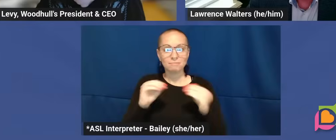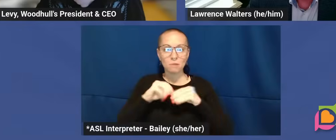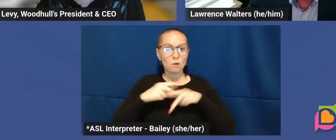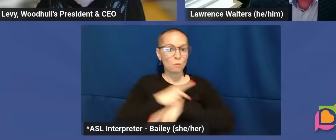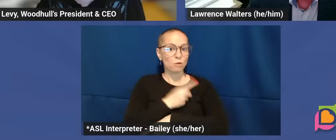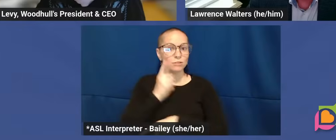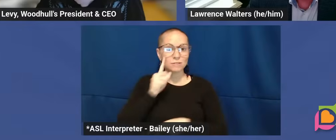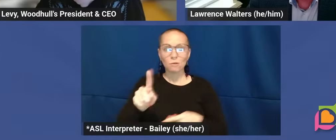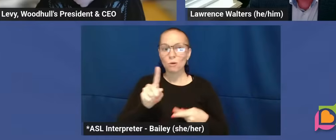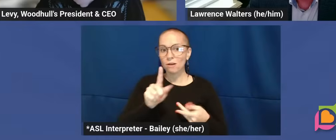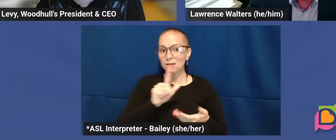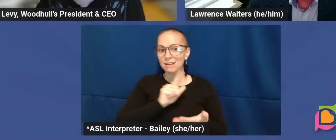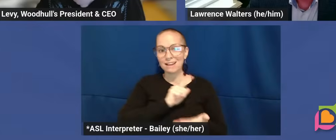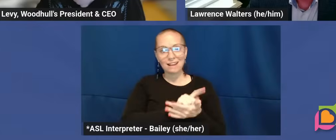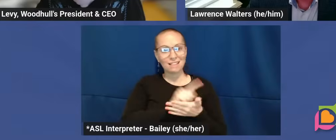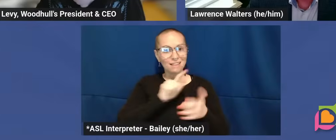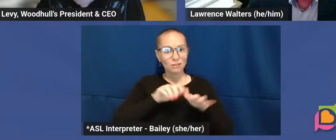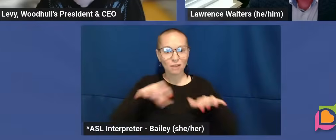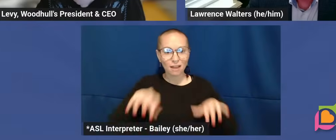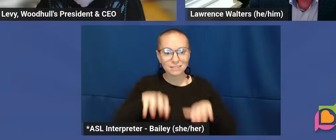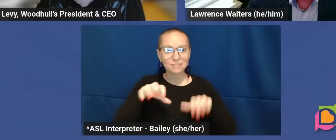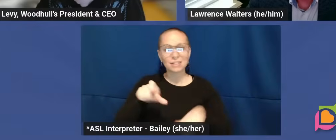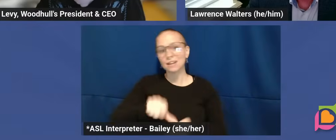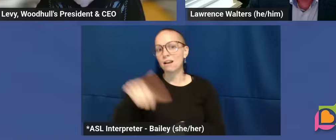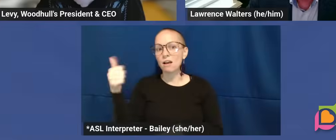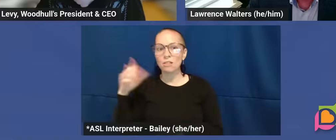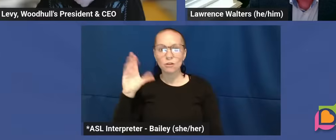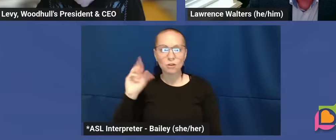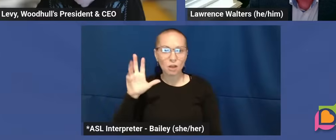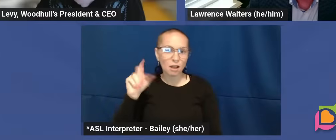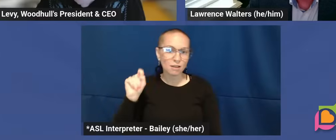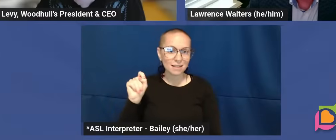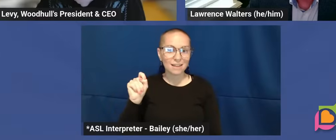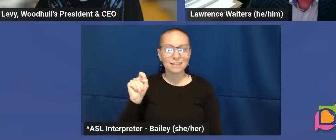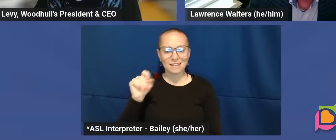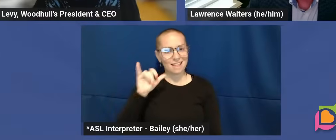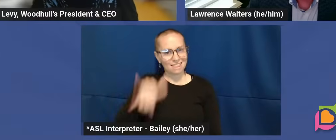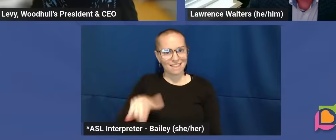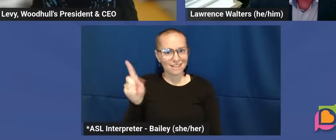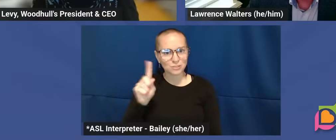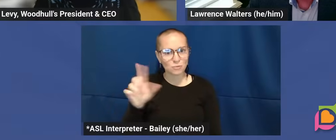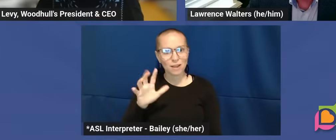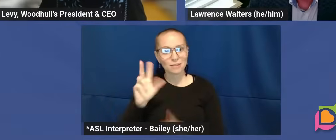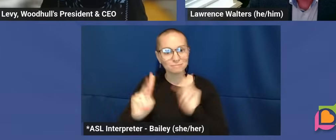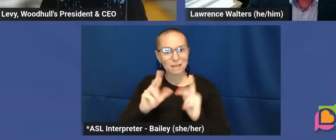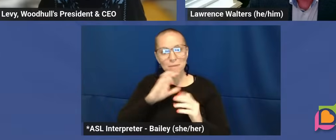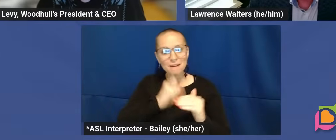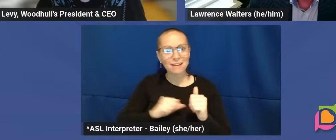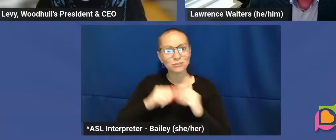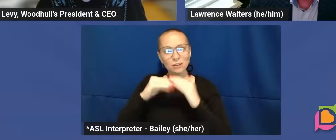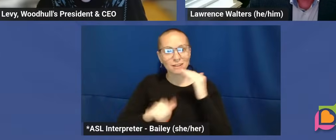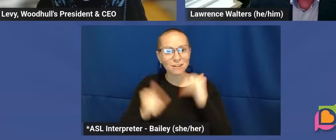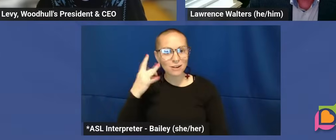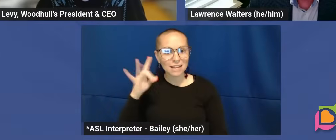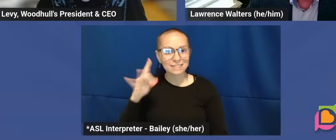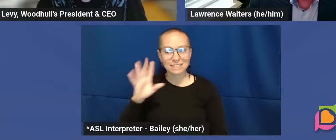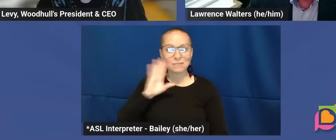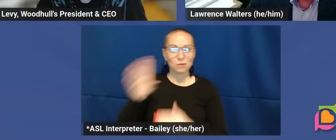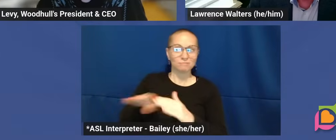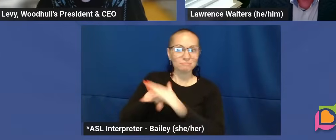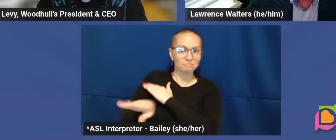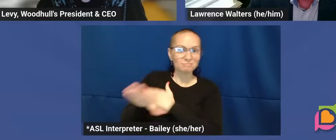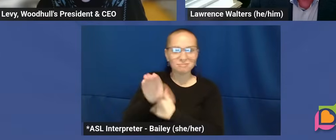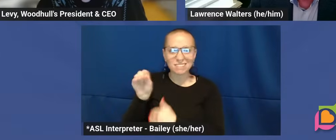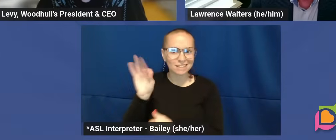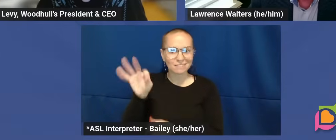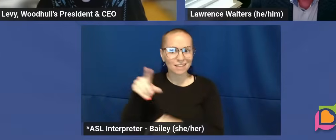illegal activity and unlawful content. And that's where the minors are going to go, because they can't get access to regulated